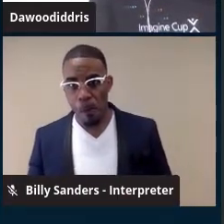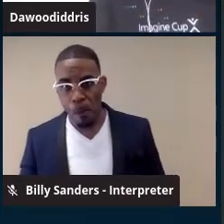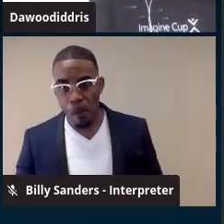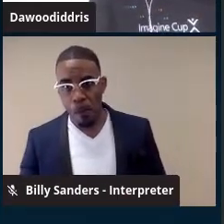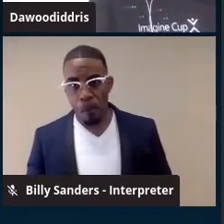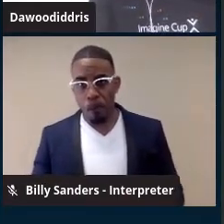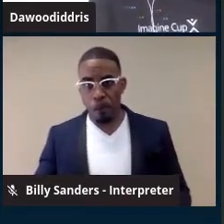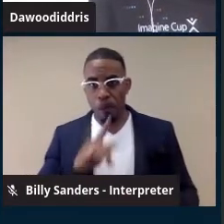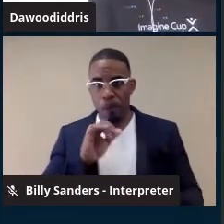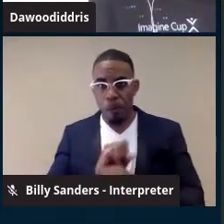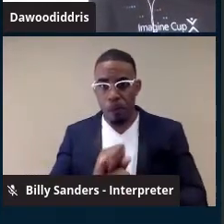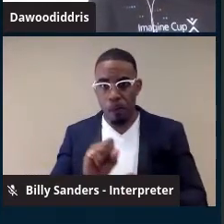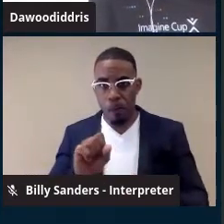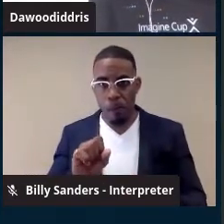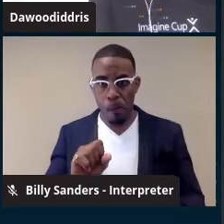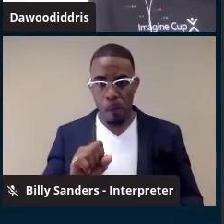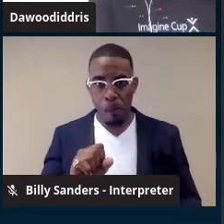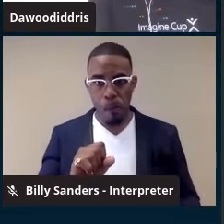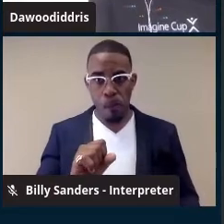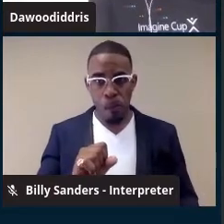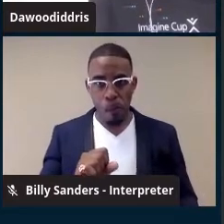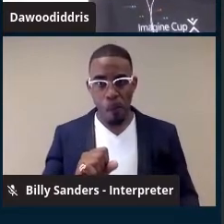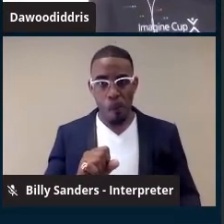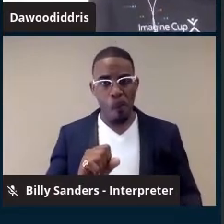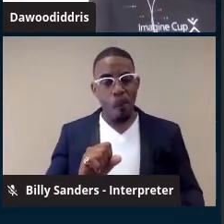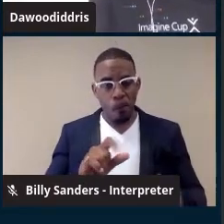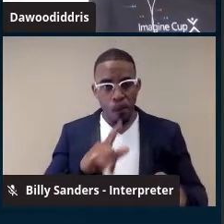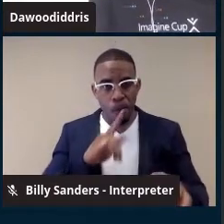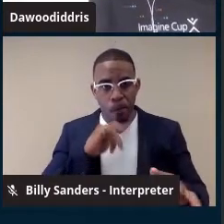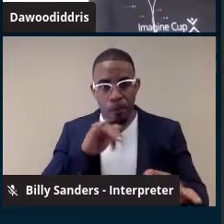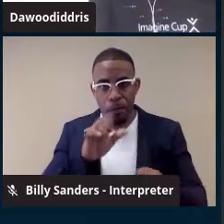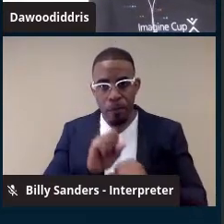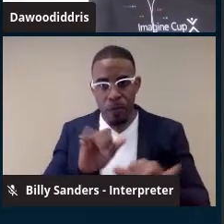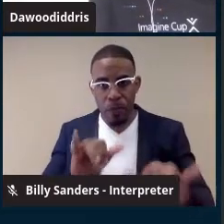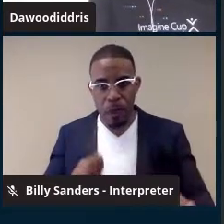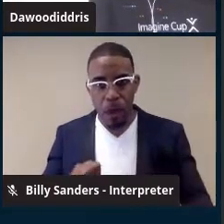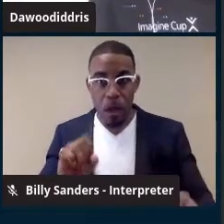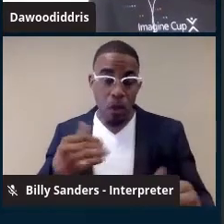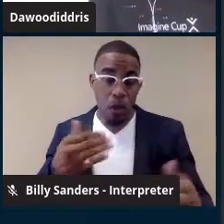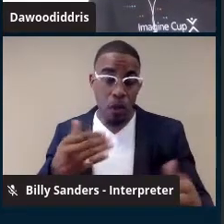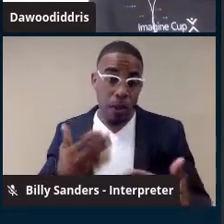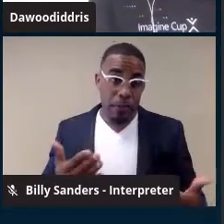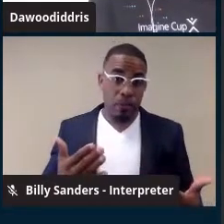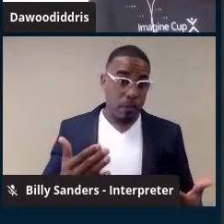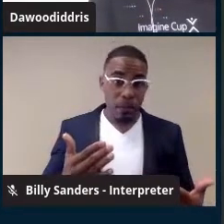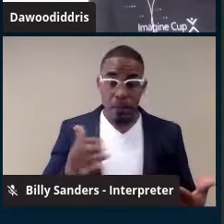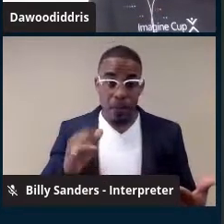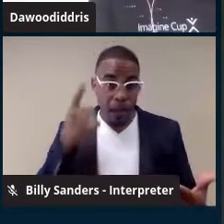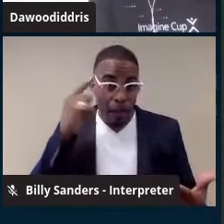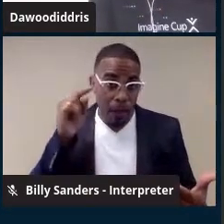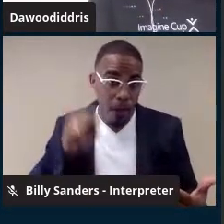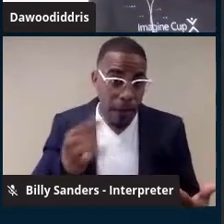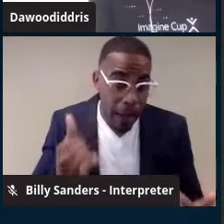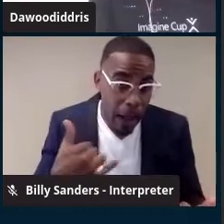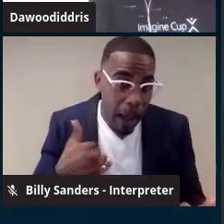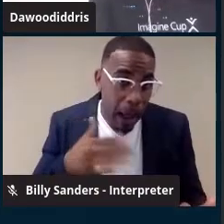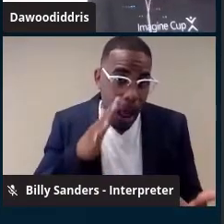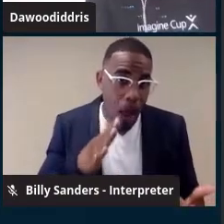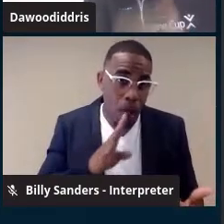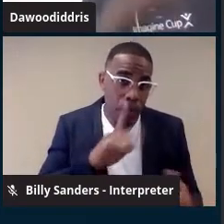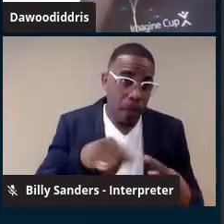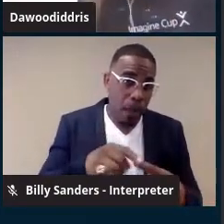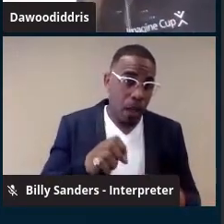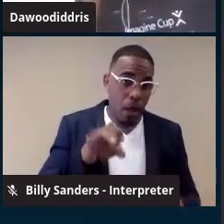some questions from me, so I'm going to try to answer it, all right? But for now, I wish we could go